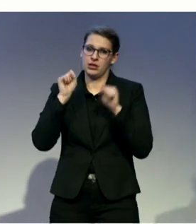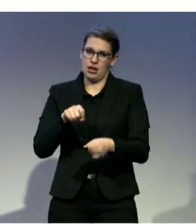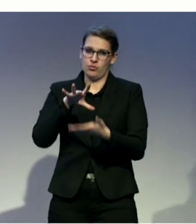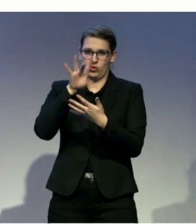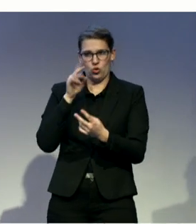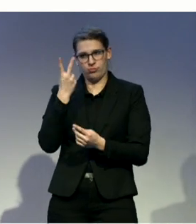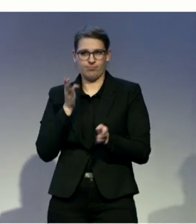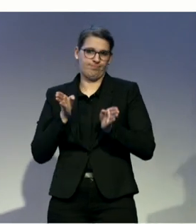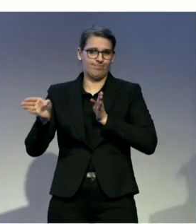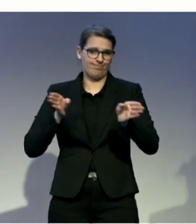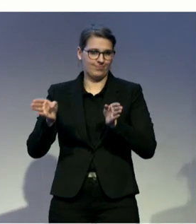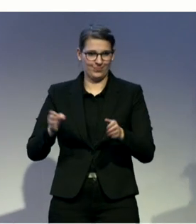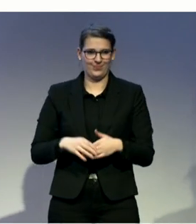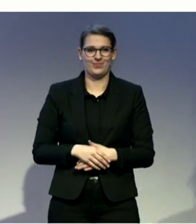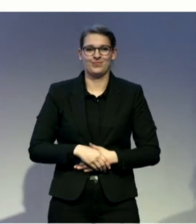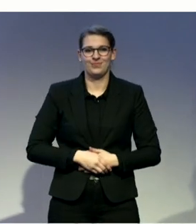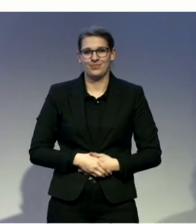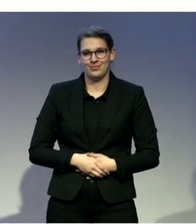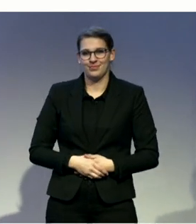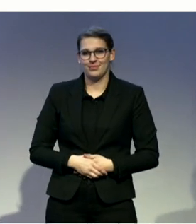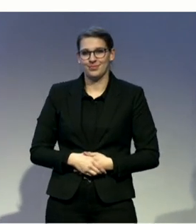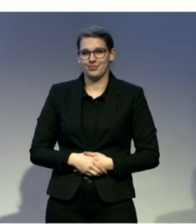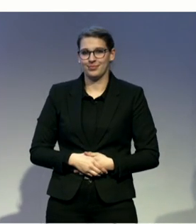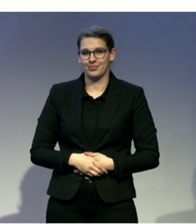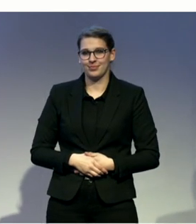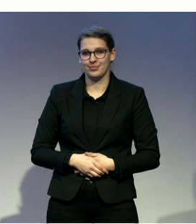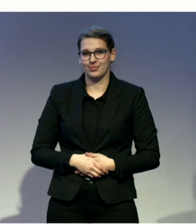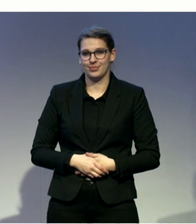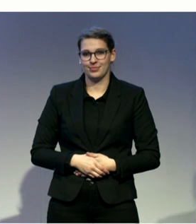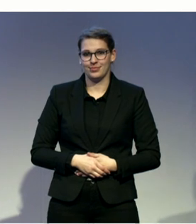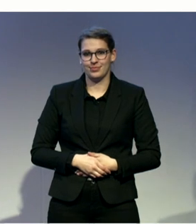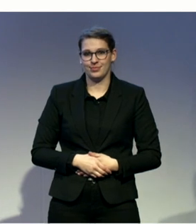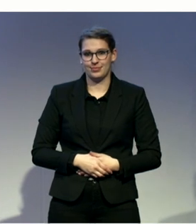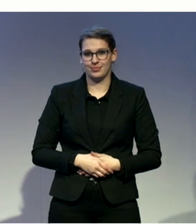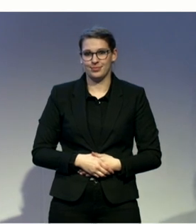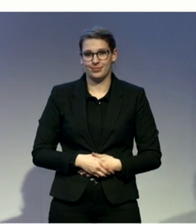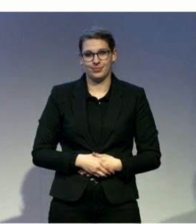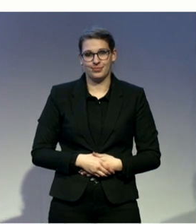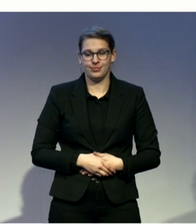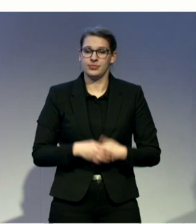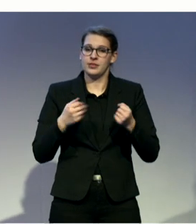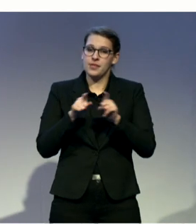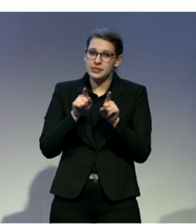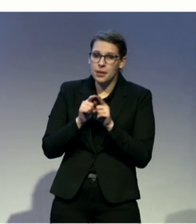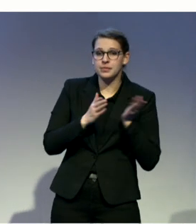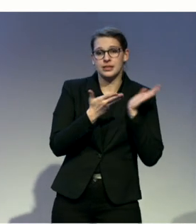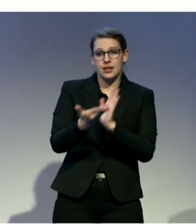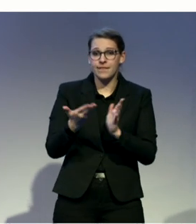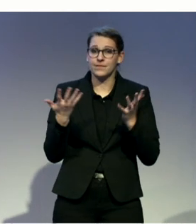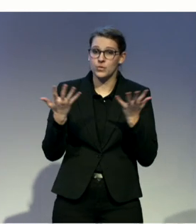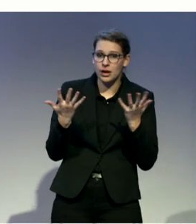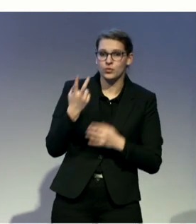Secondly, we have services with full support 24/7 because we have lots of people with severe